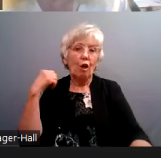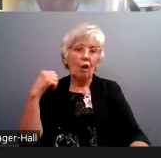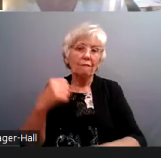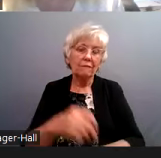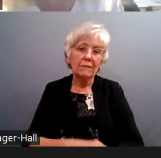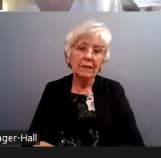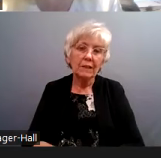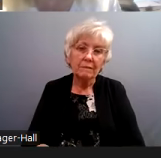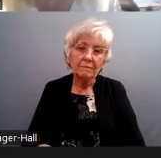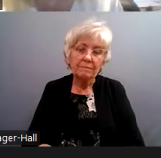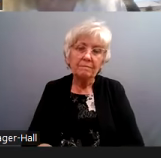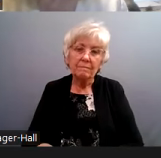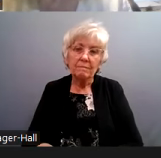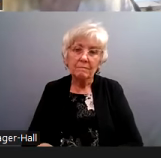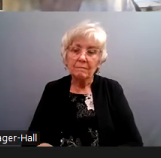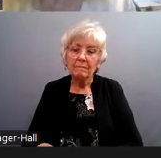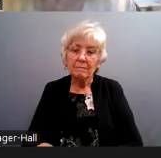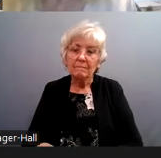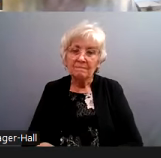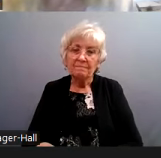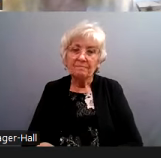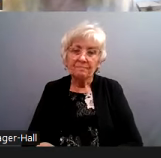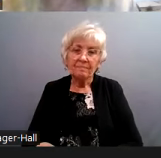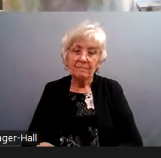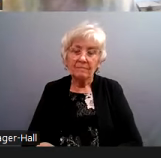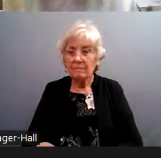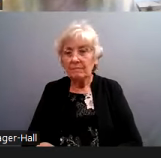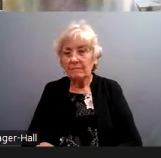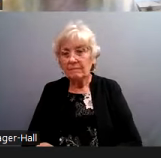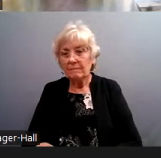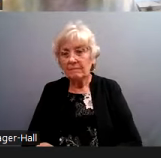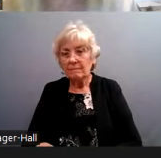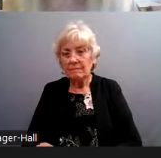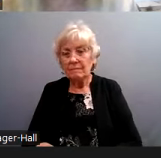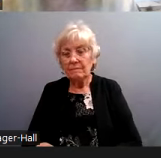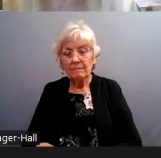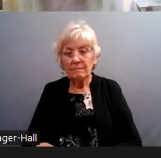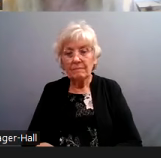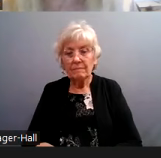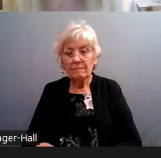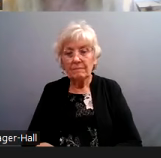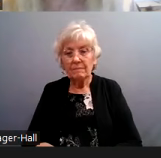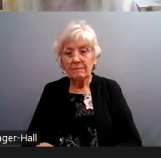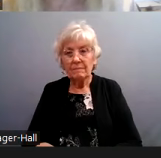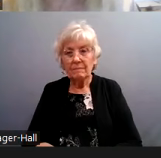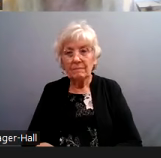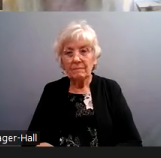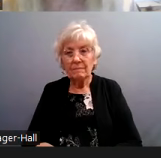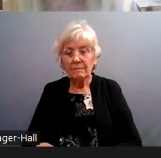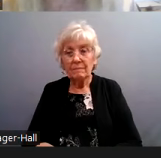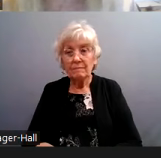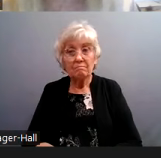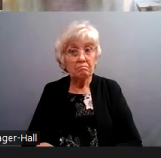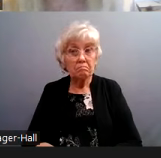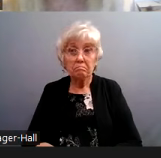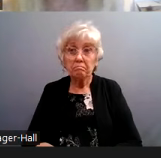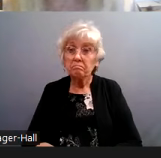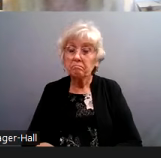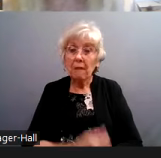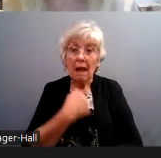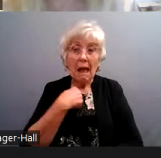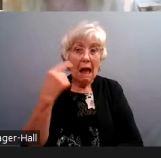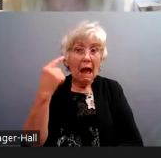off. Peel it off Okay. that way, yeah. Let's see if there's any. No, I think